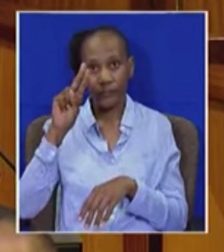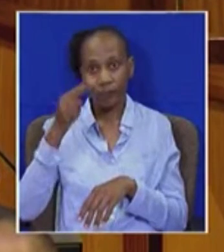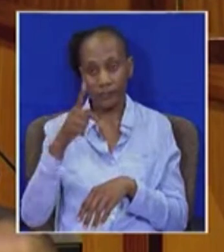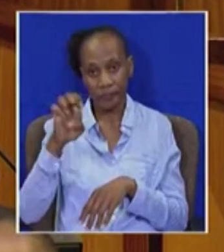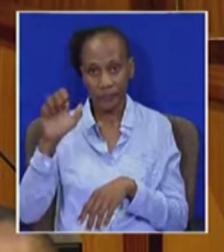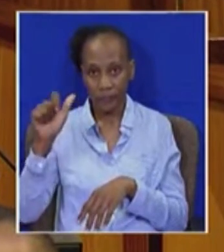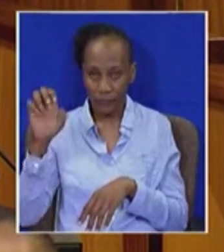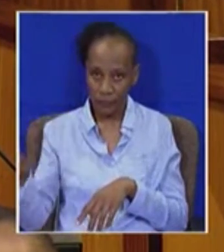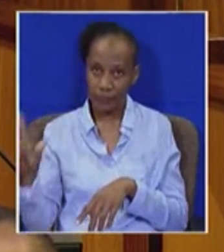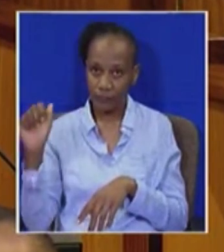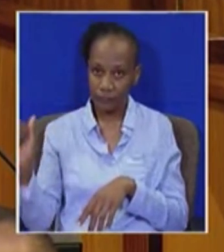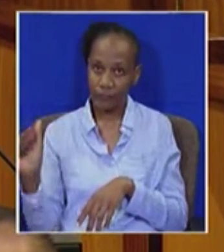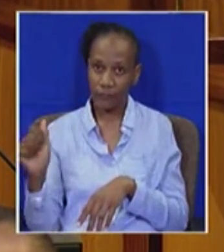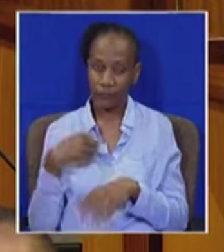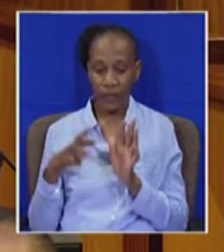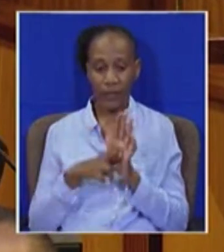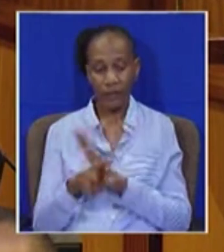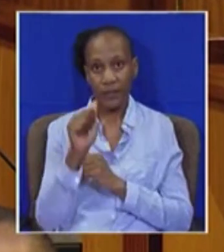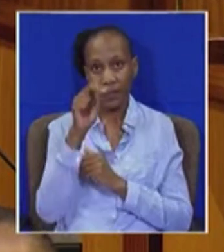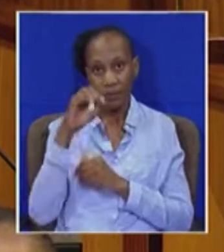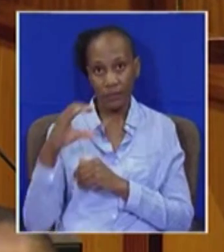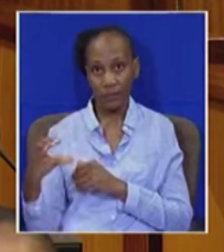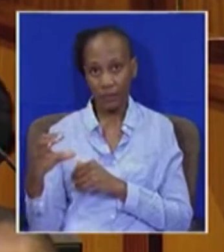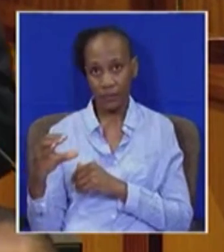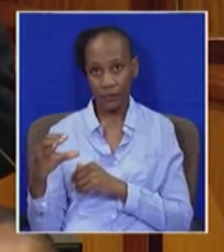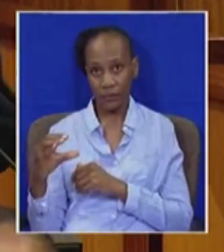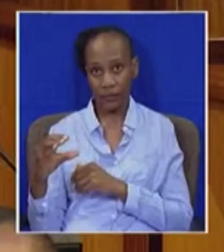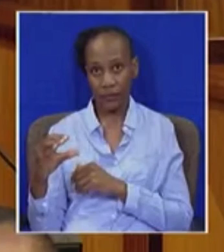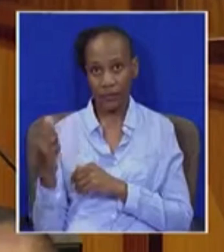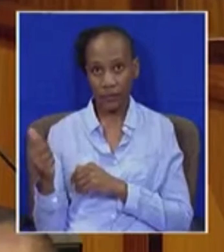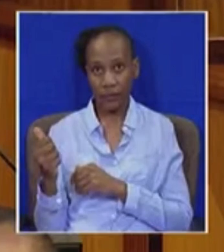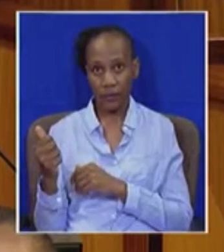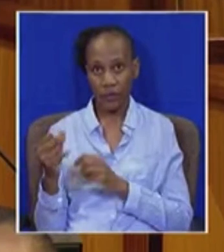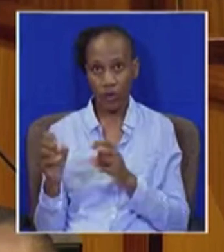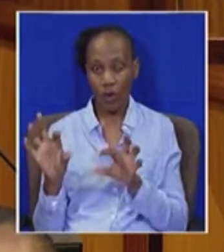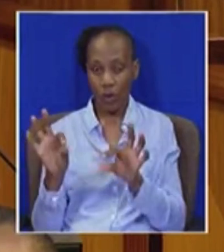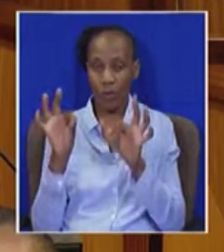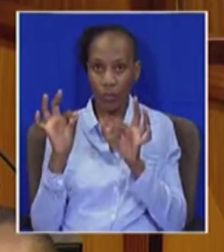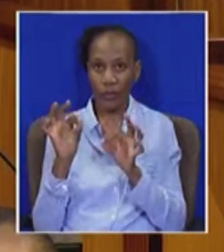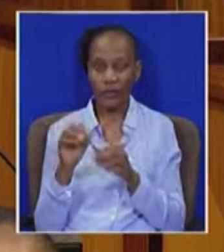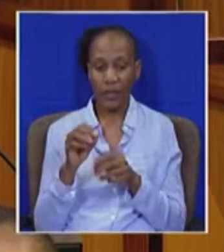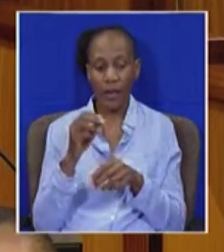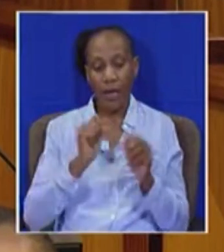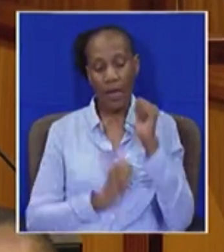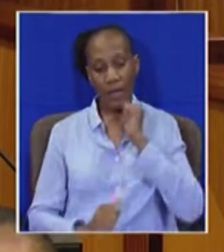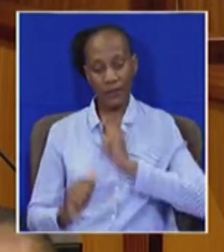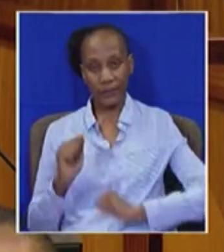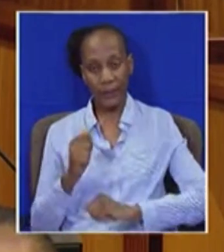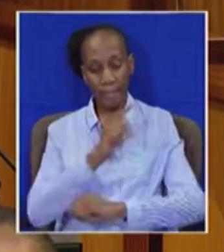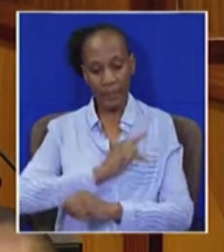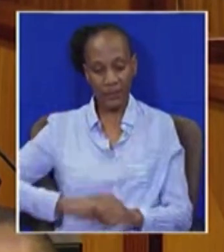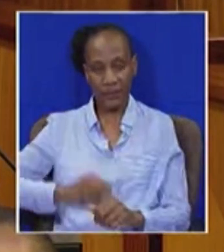on behalf of the ANC, nominate Honorable Acting President Madamela Cyril